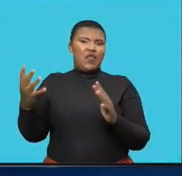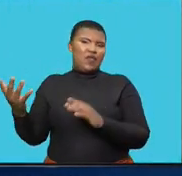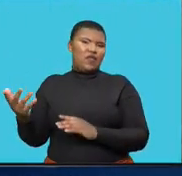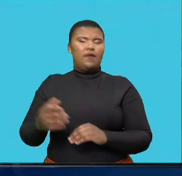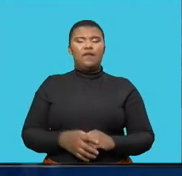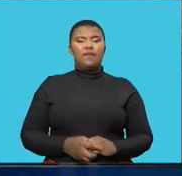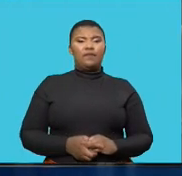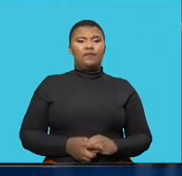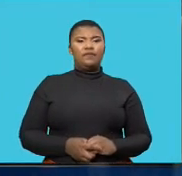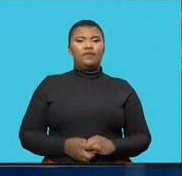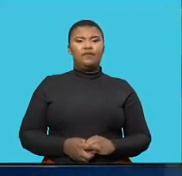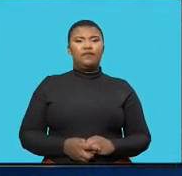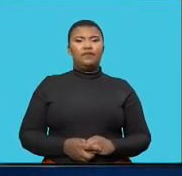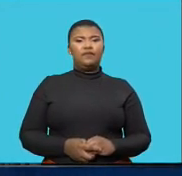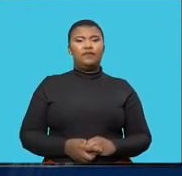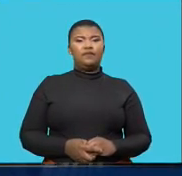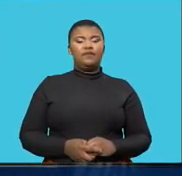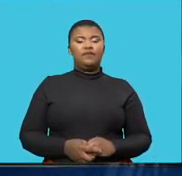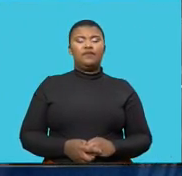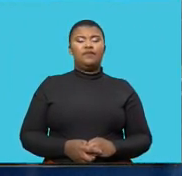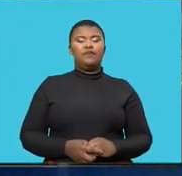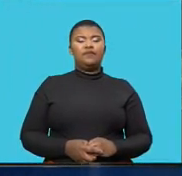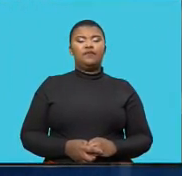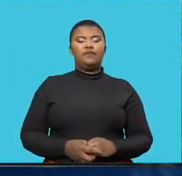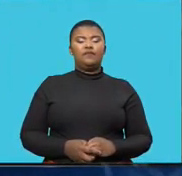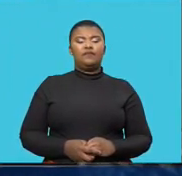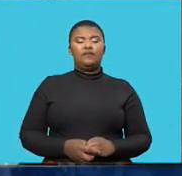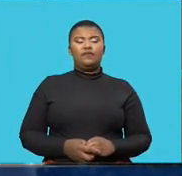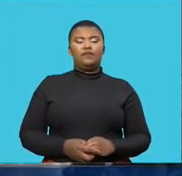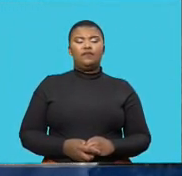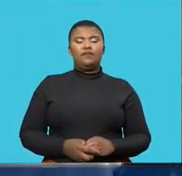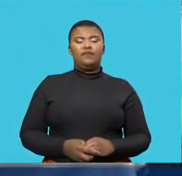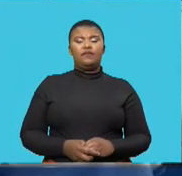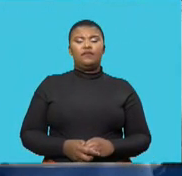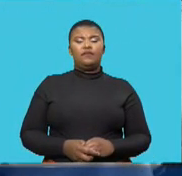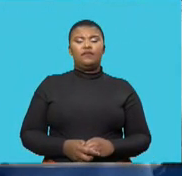amongst various communities. For Soweto TV News, I am Zweli Banzi Mazibuko.